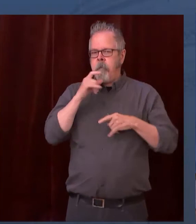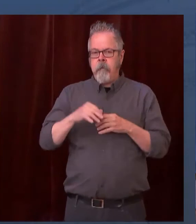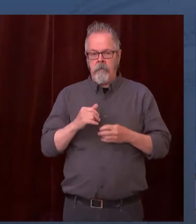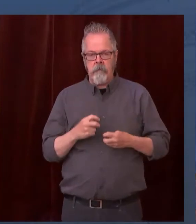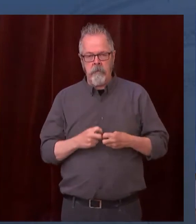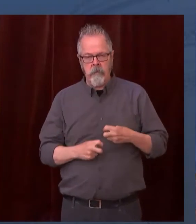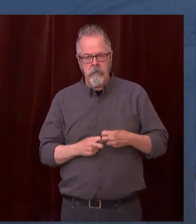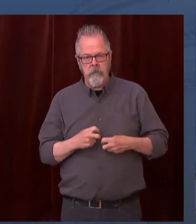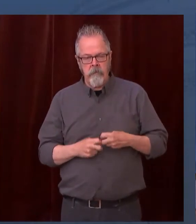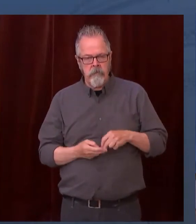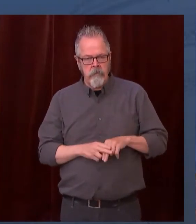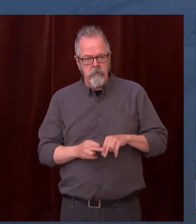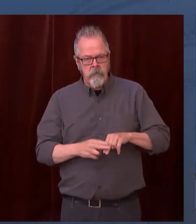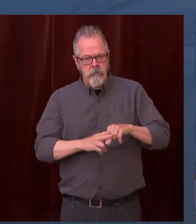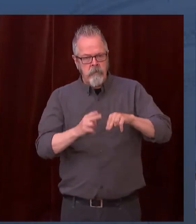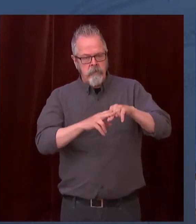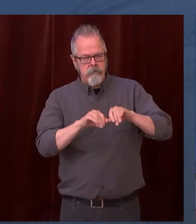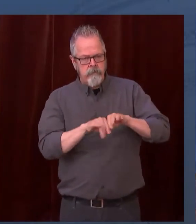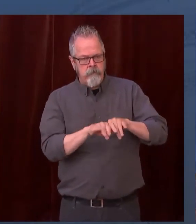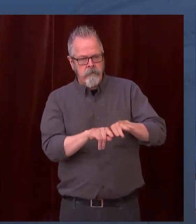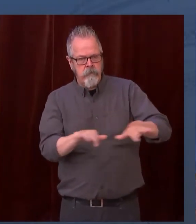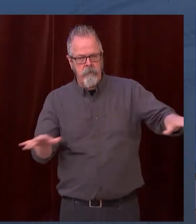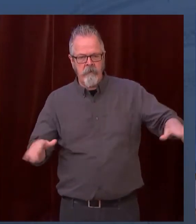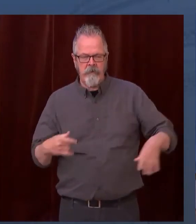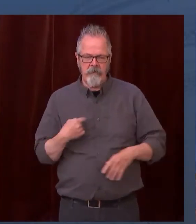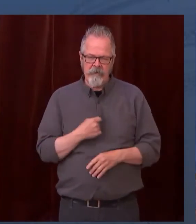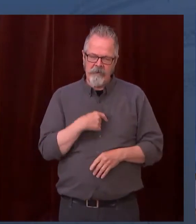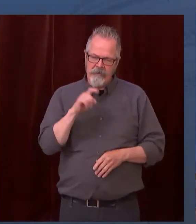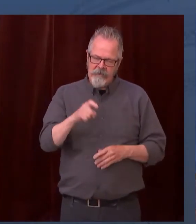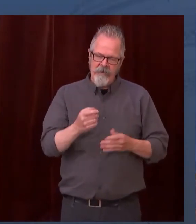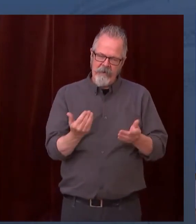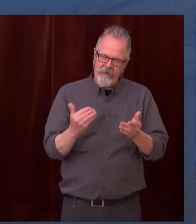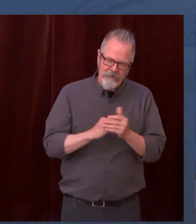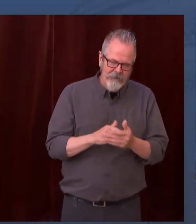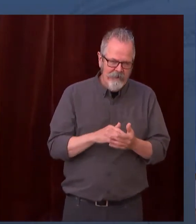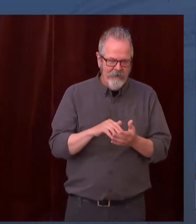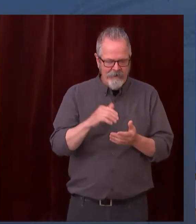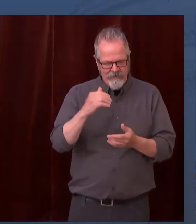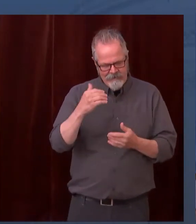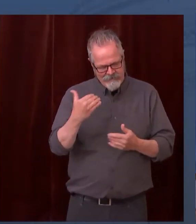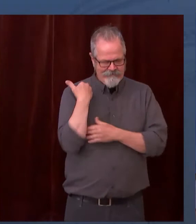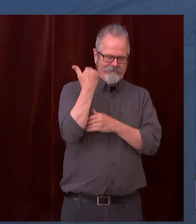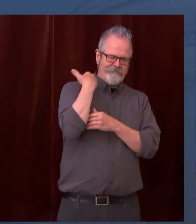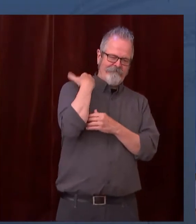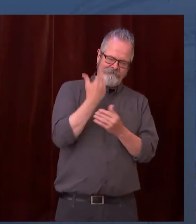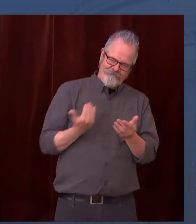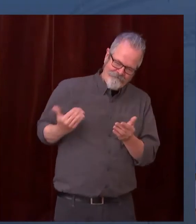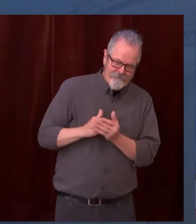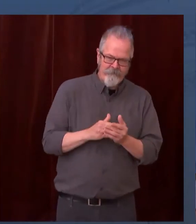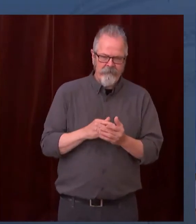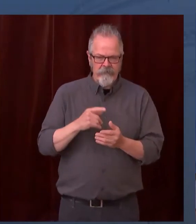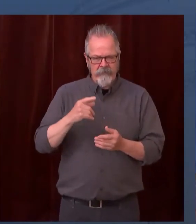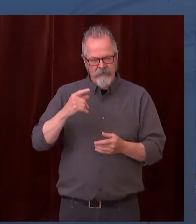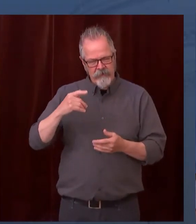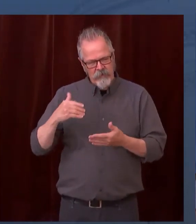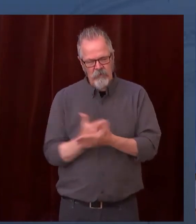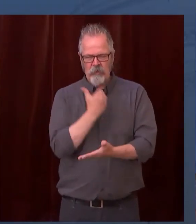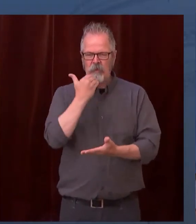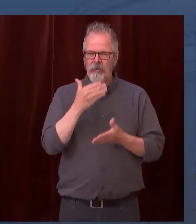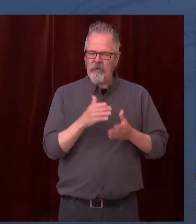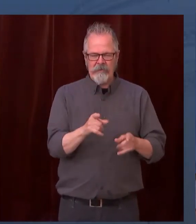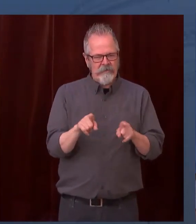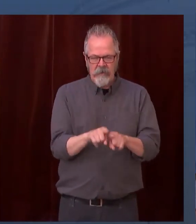down and do those things. And I have a confidence that these are actually going to work if Washingtonians do this. So I